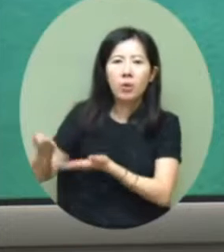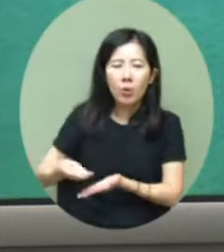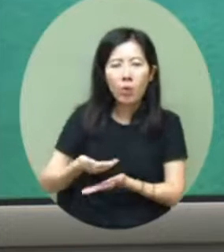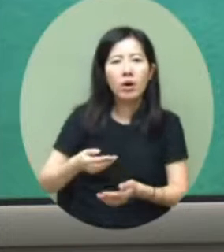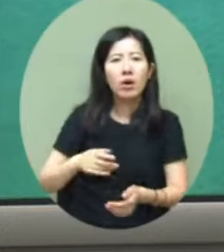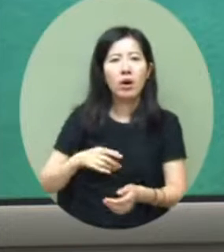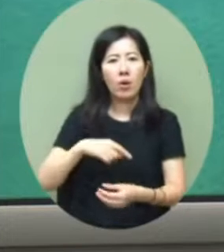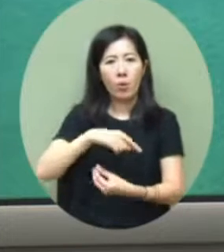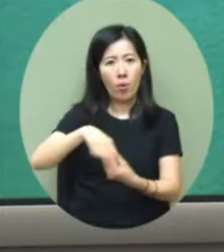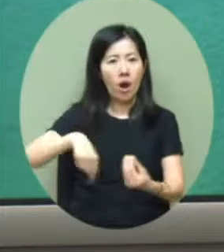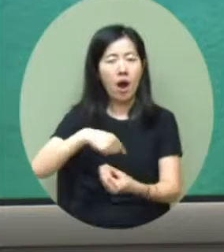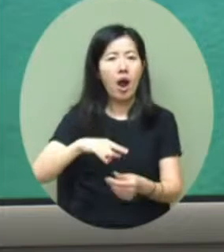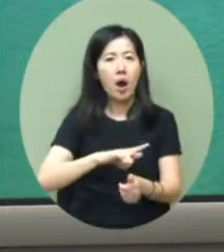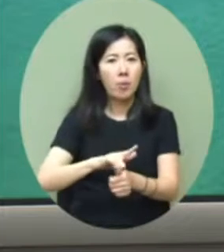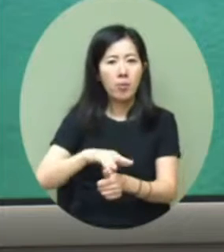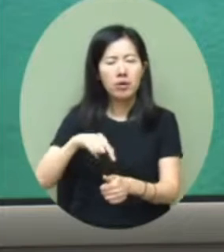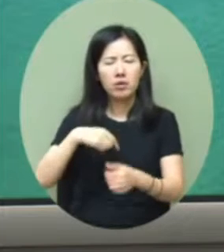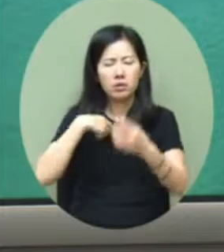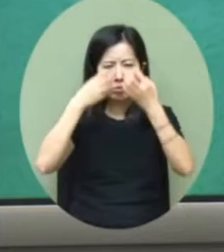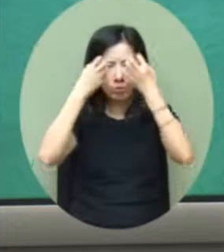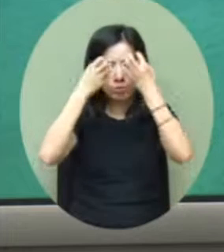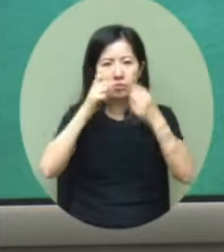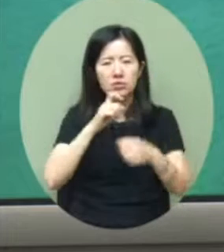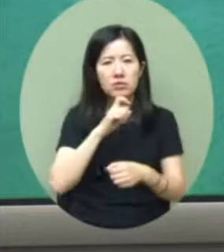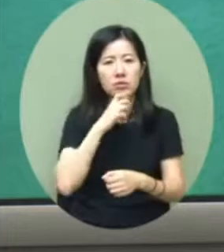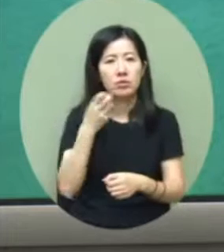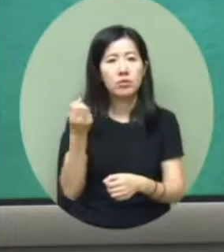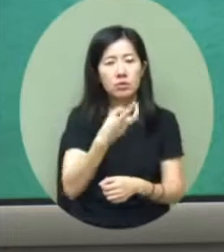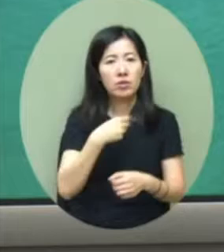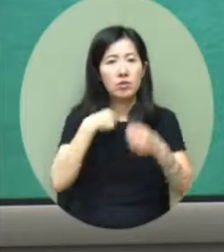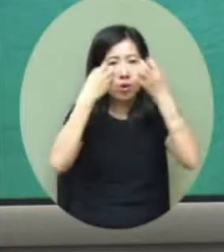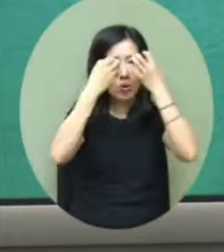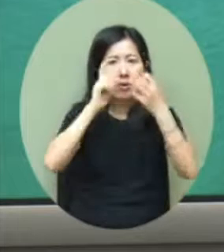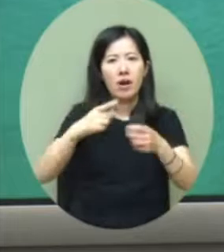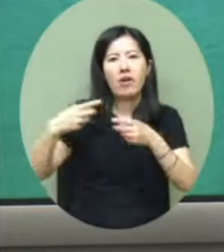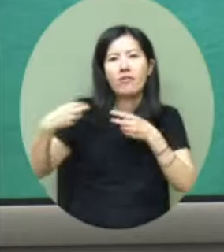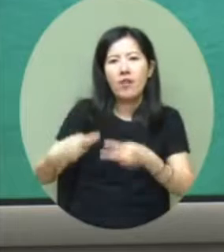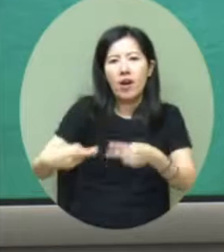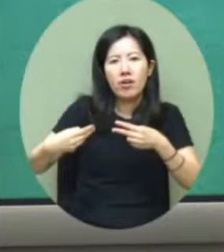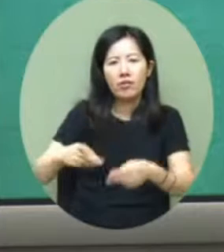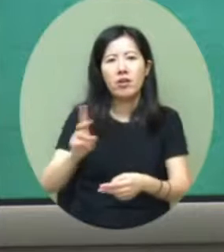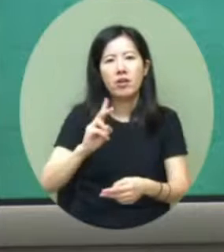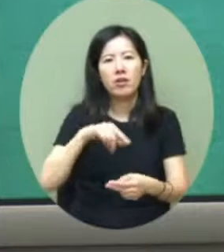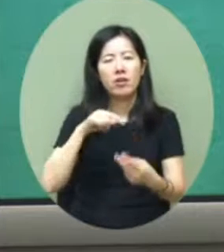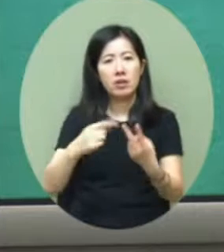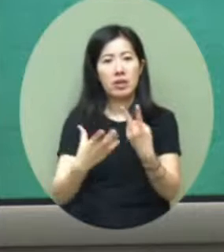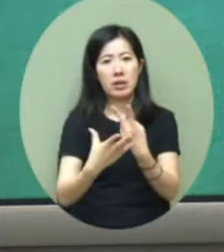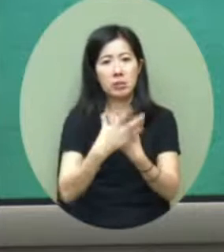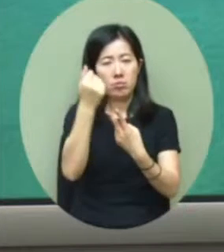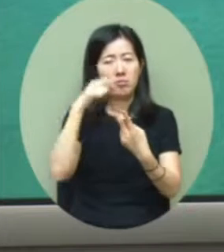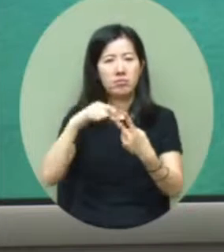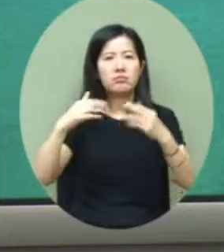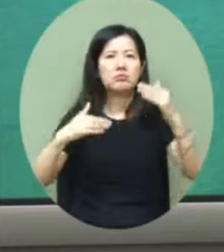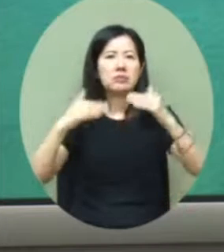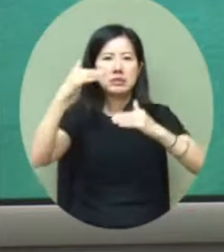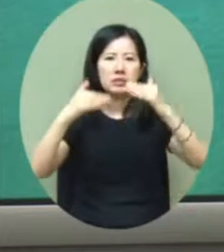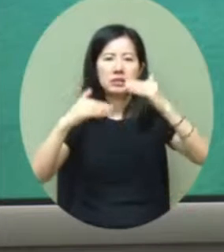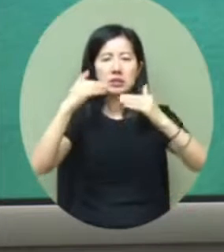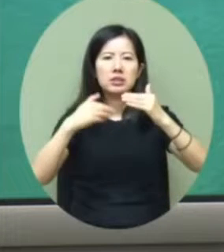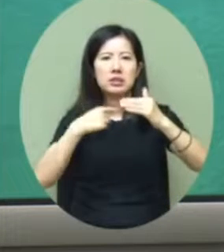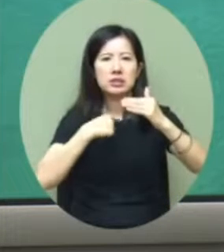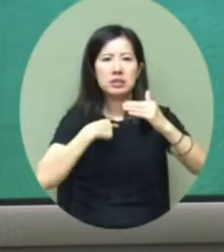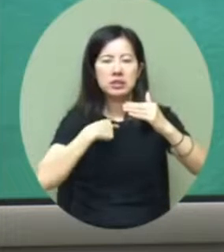8 conditions. We welcome that. We attach importance to the EIA report. At the same time, we